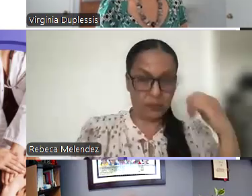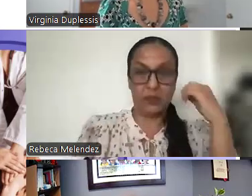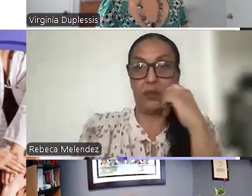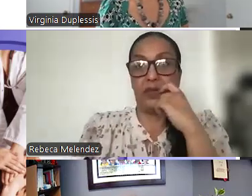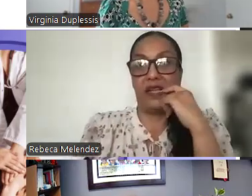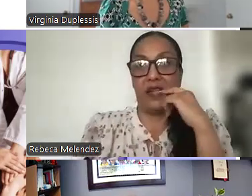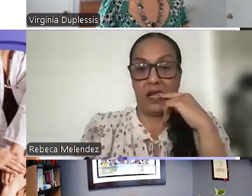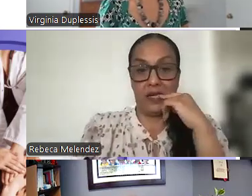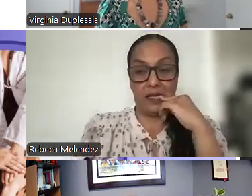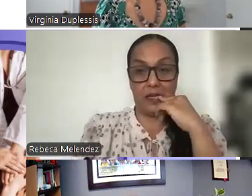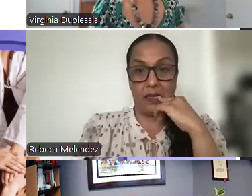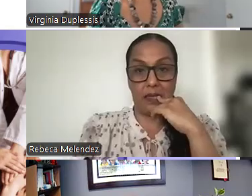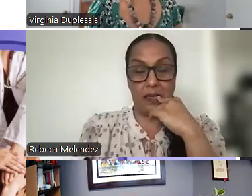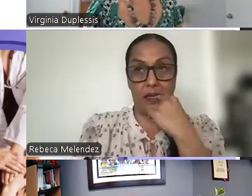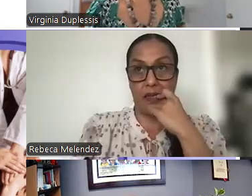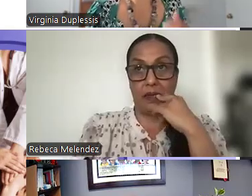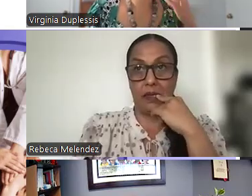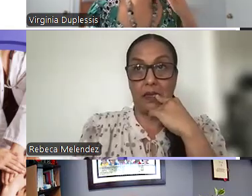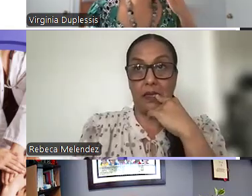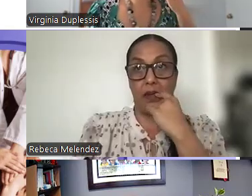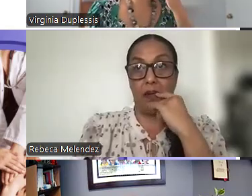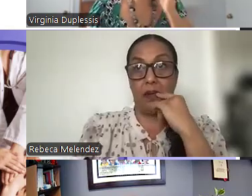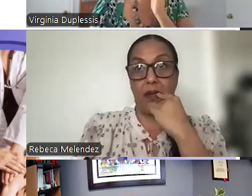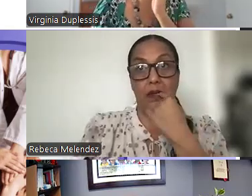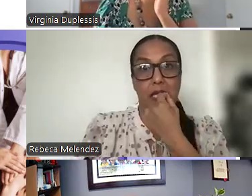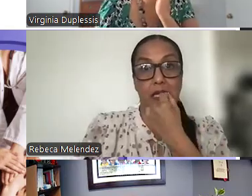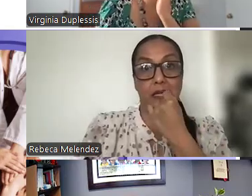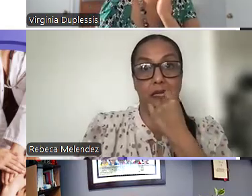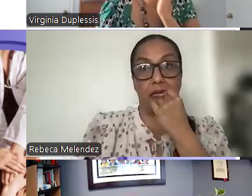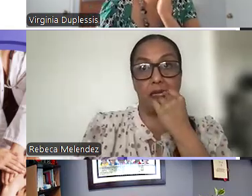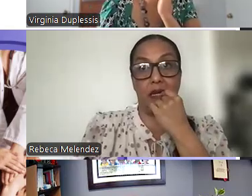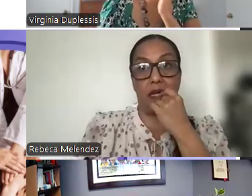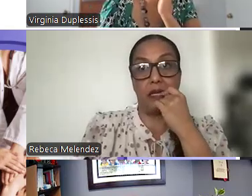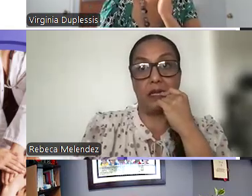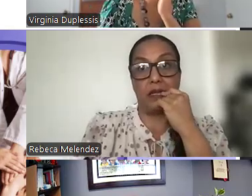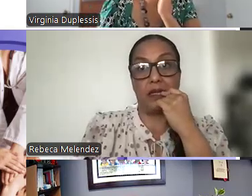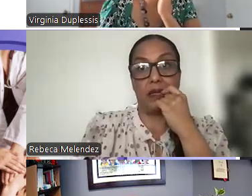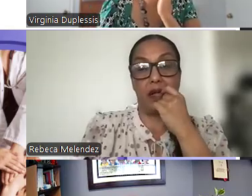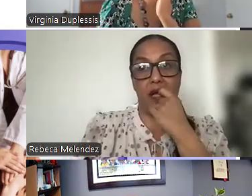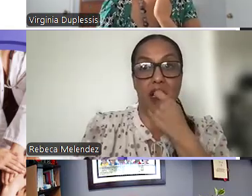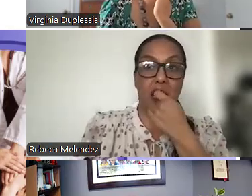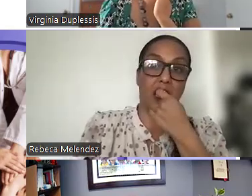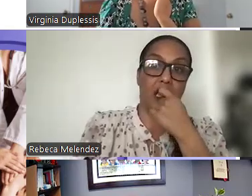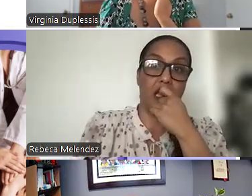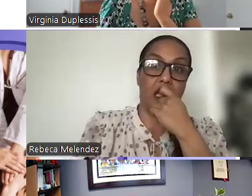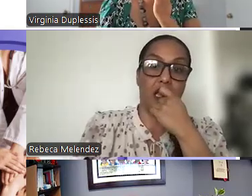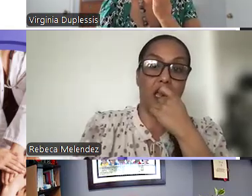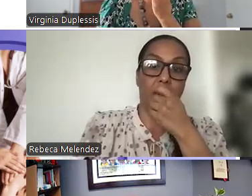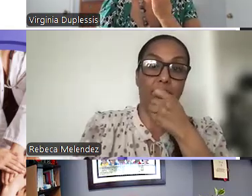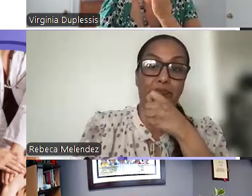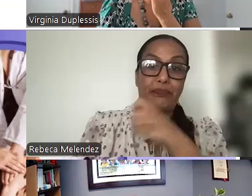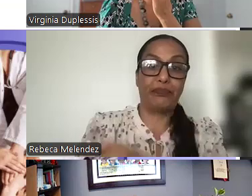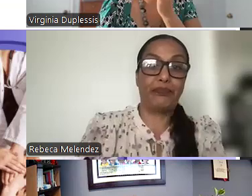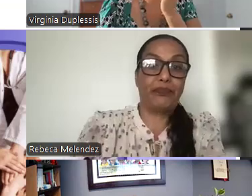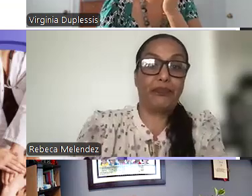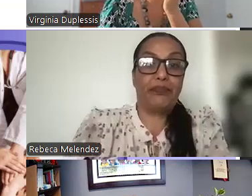will also be sending out a resource sheet with different offerings we have to assist you in your programming